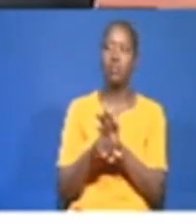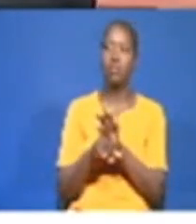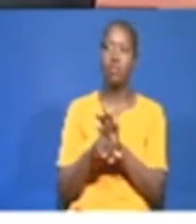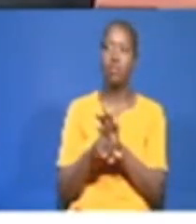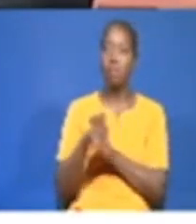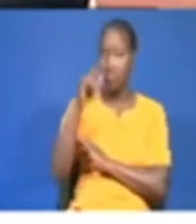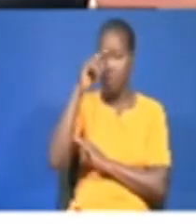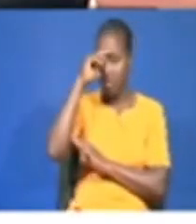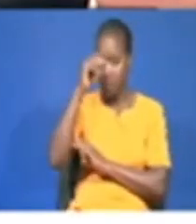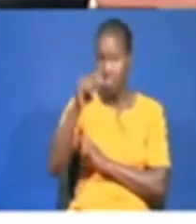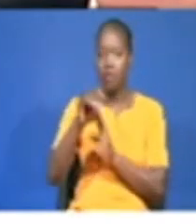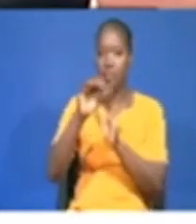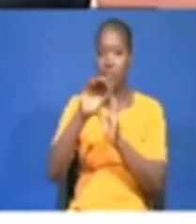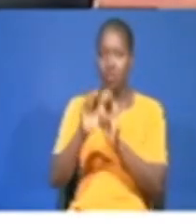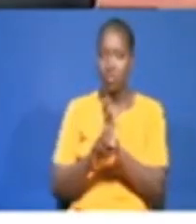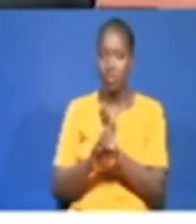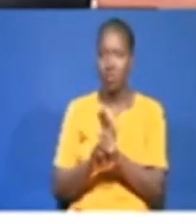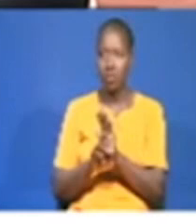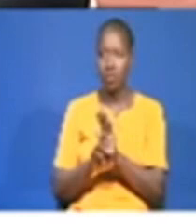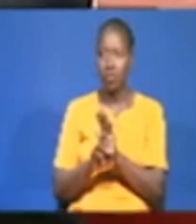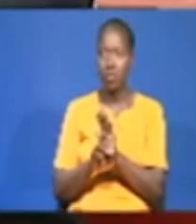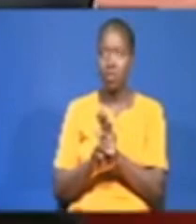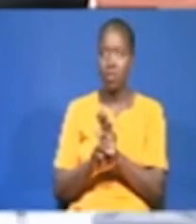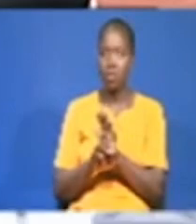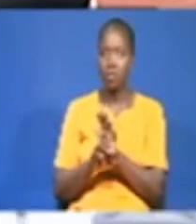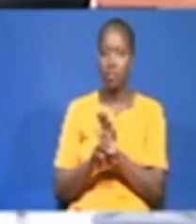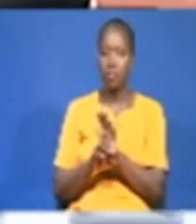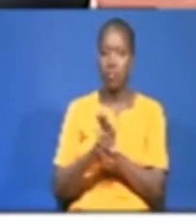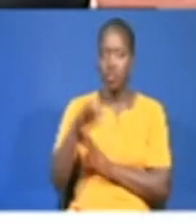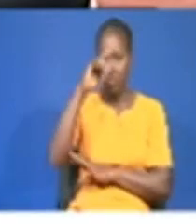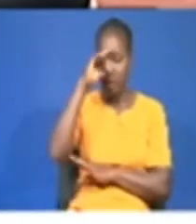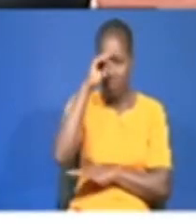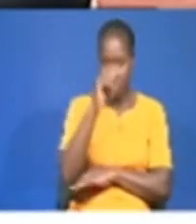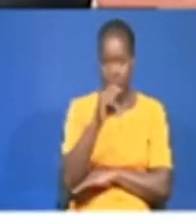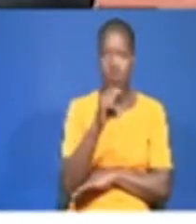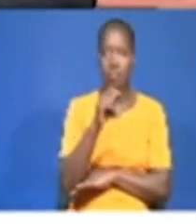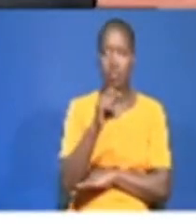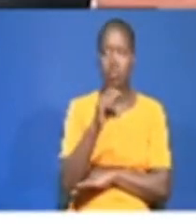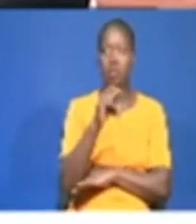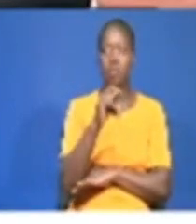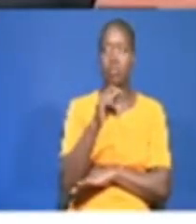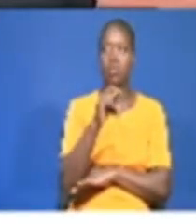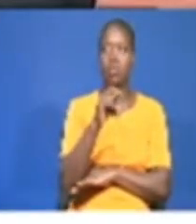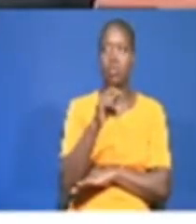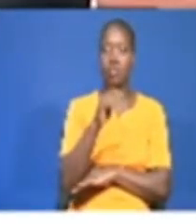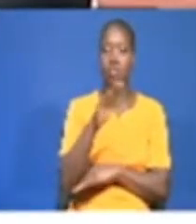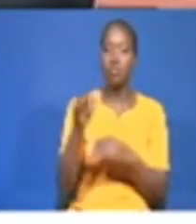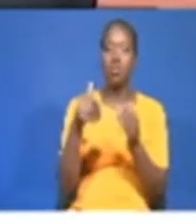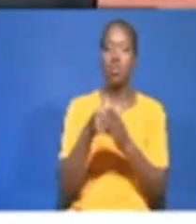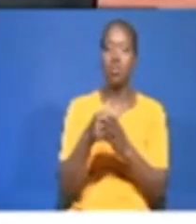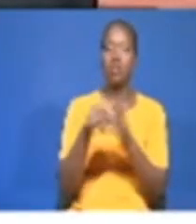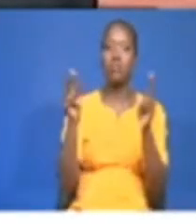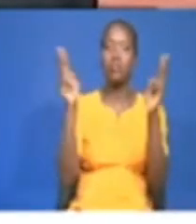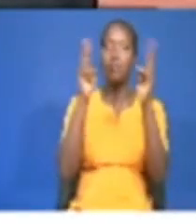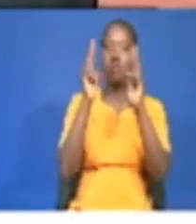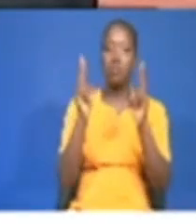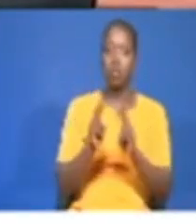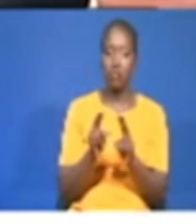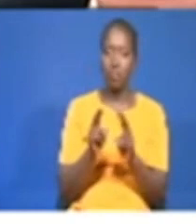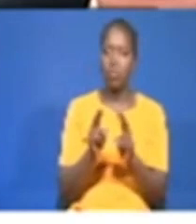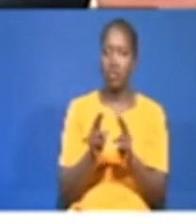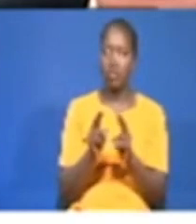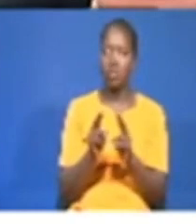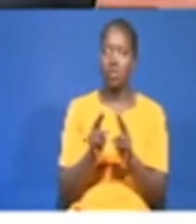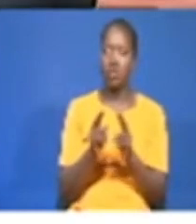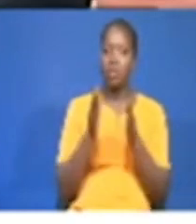the Constitution. We will respect all the international